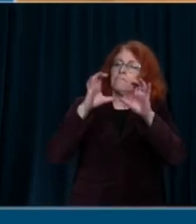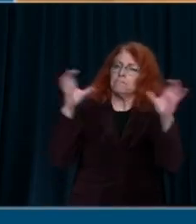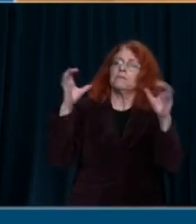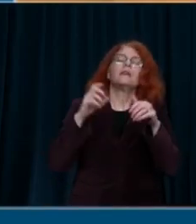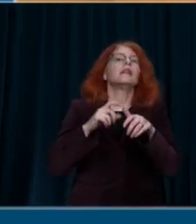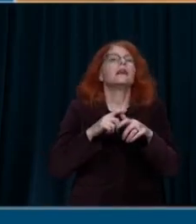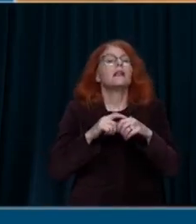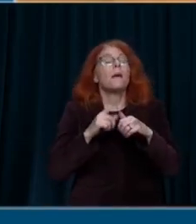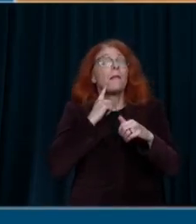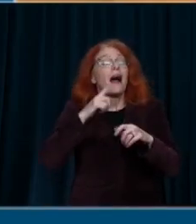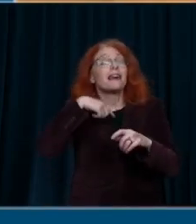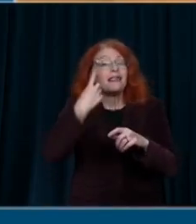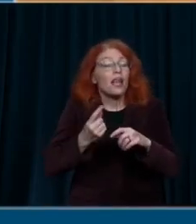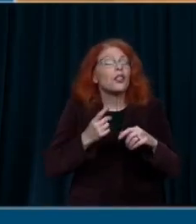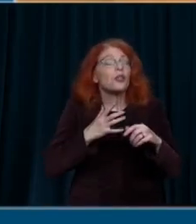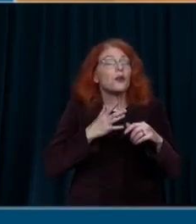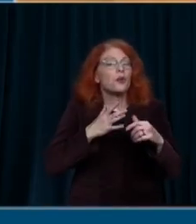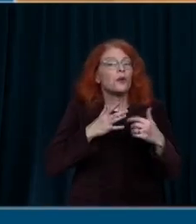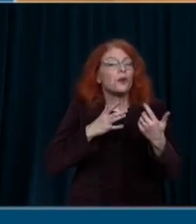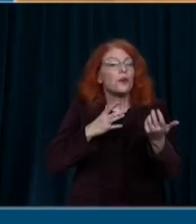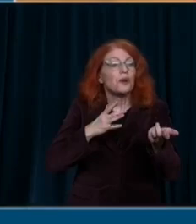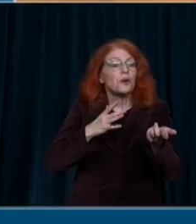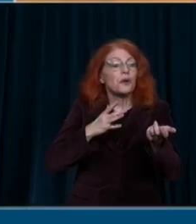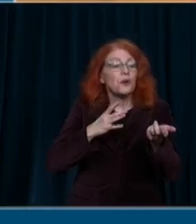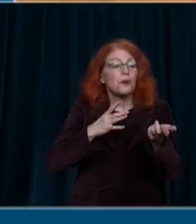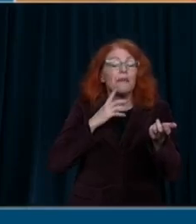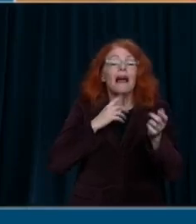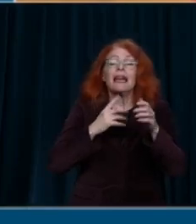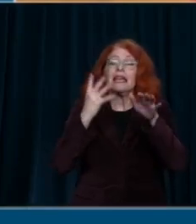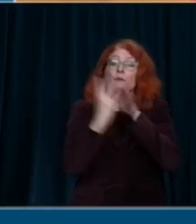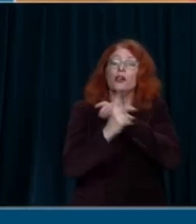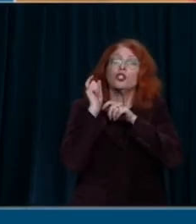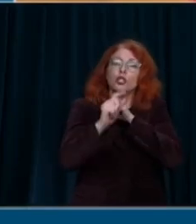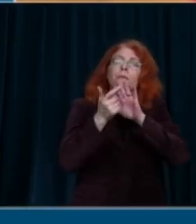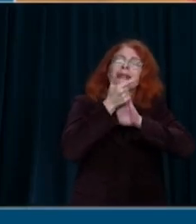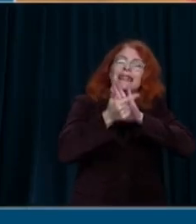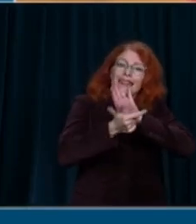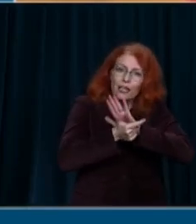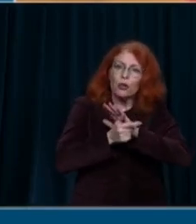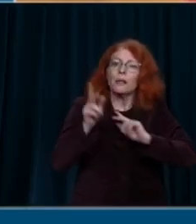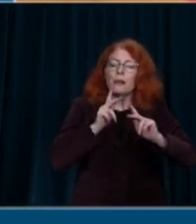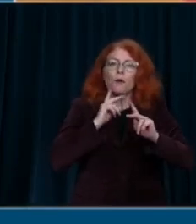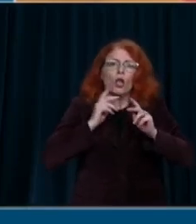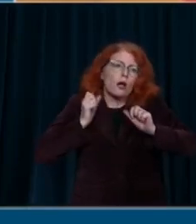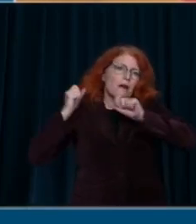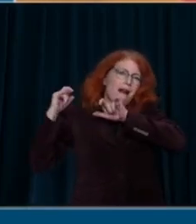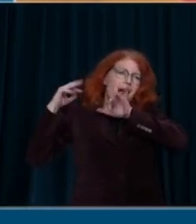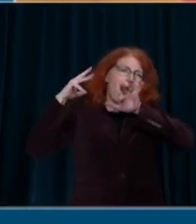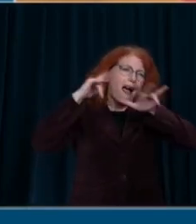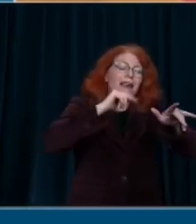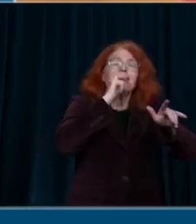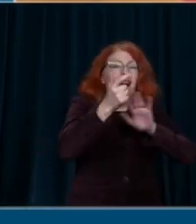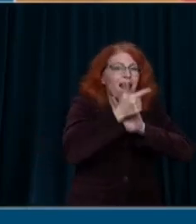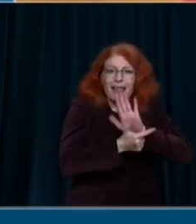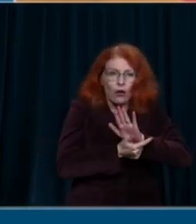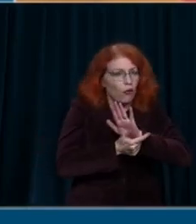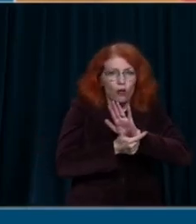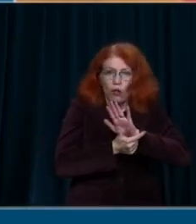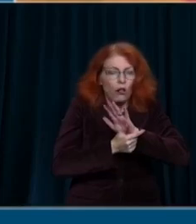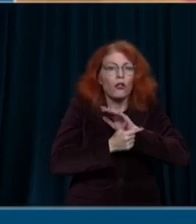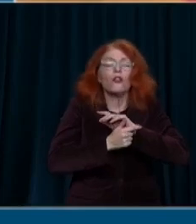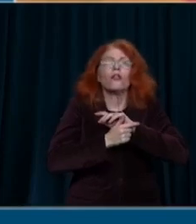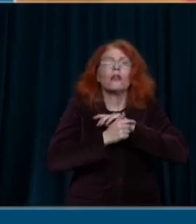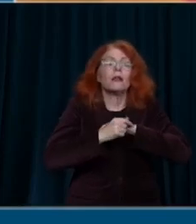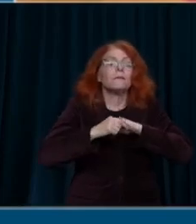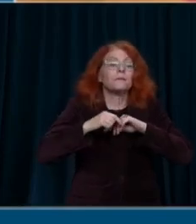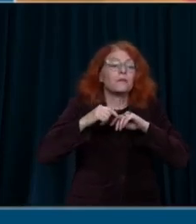that this is not, immigration should be legal. This is about folks that are rushing in illegally, lawlessness. And yes,